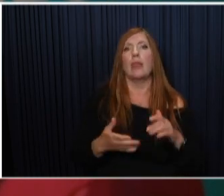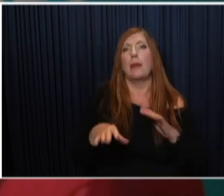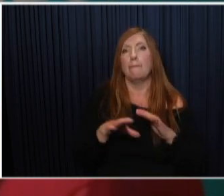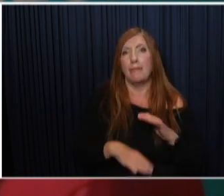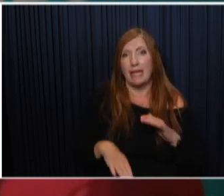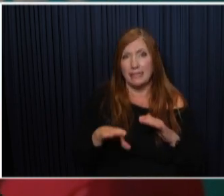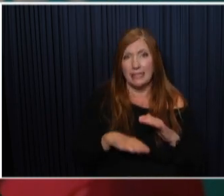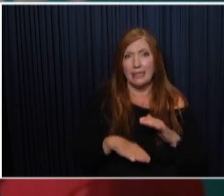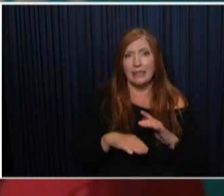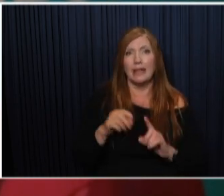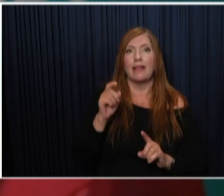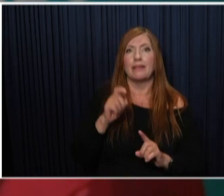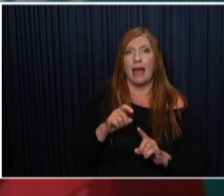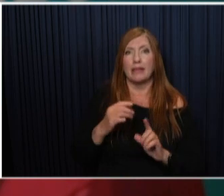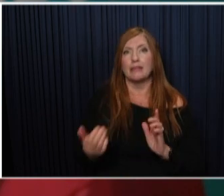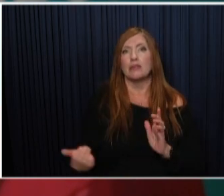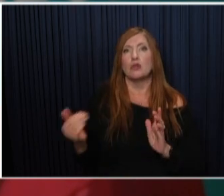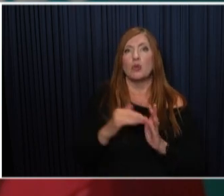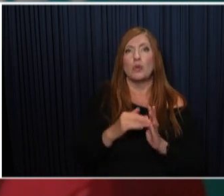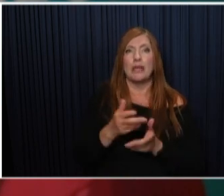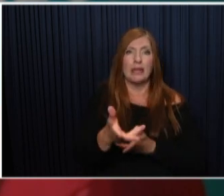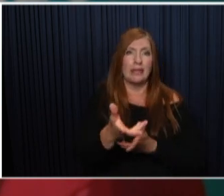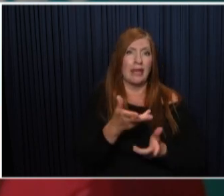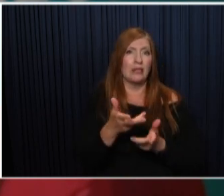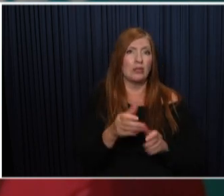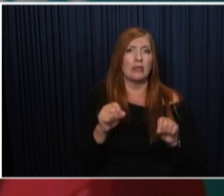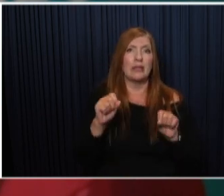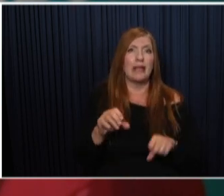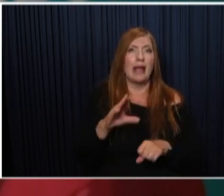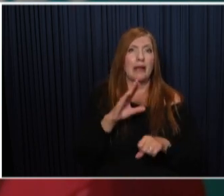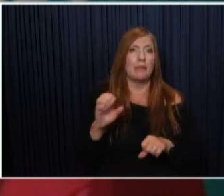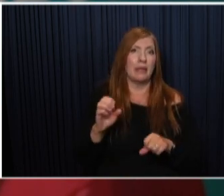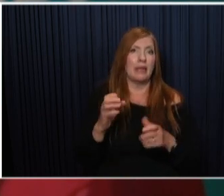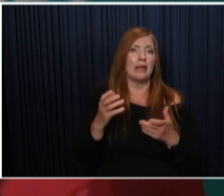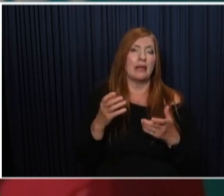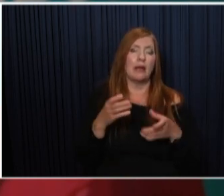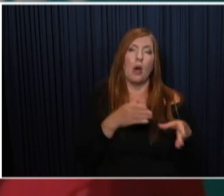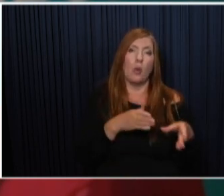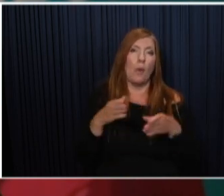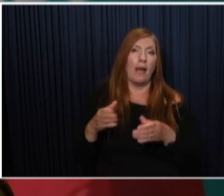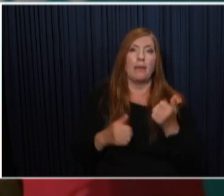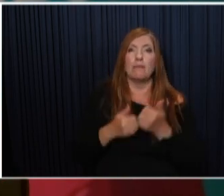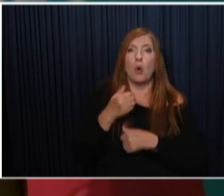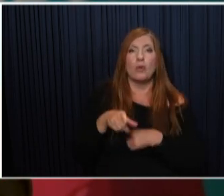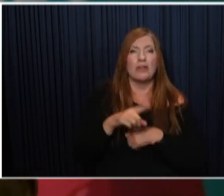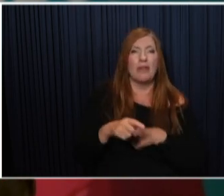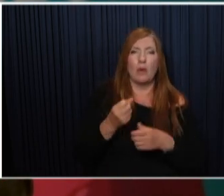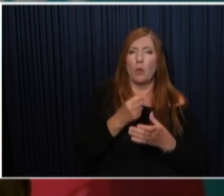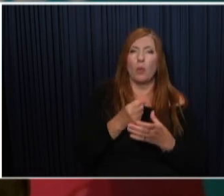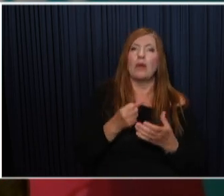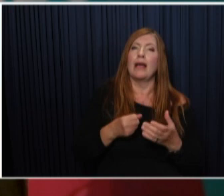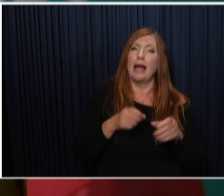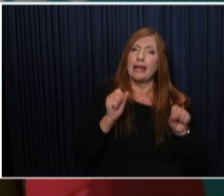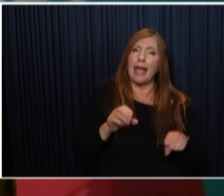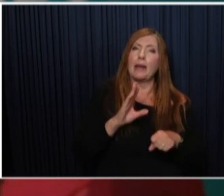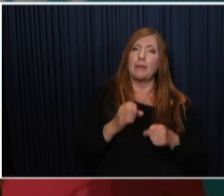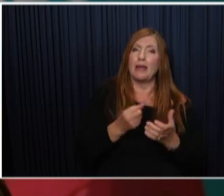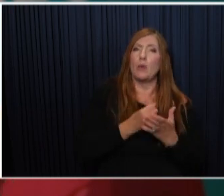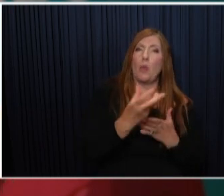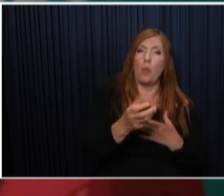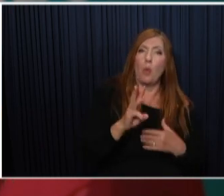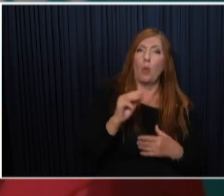Basically, it's re-engaging. It can be waste fraud. Most of it is not. My son, or my